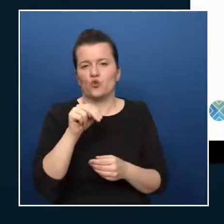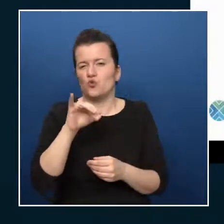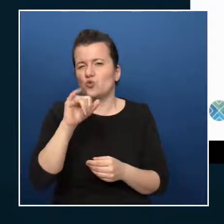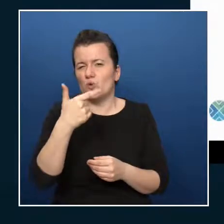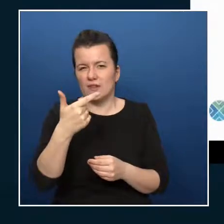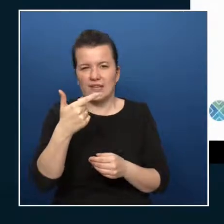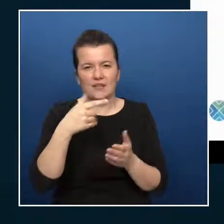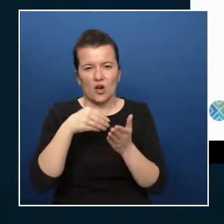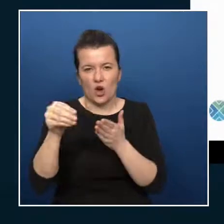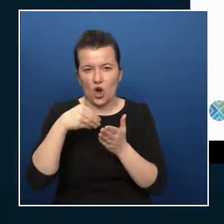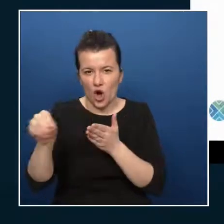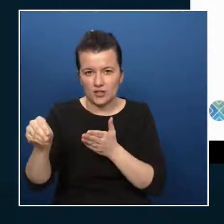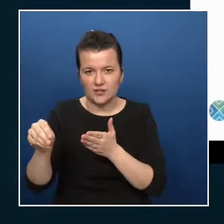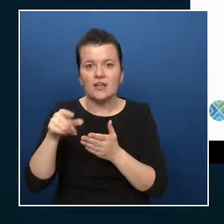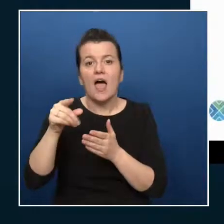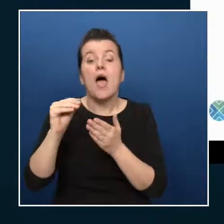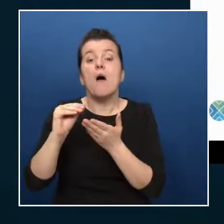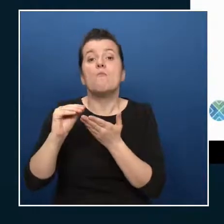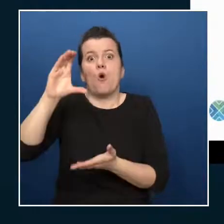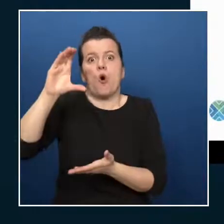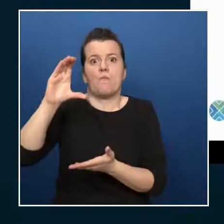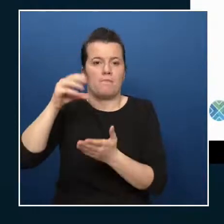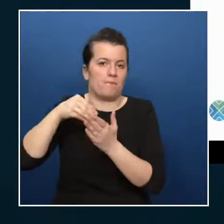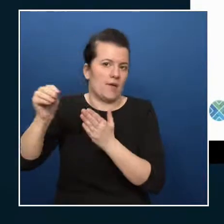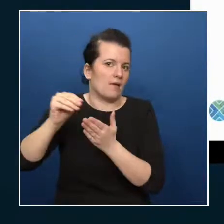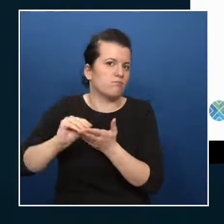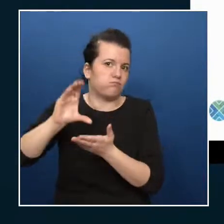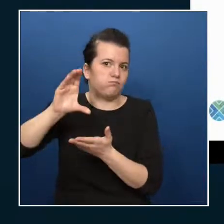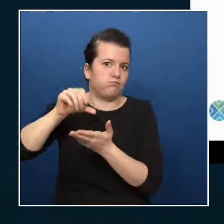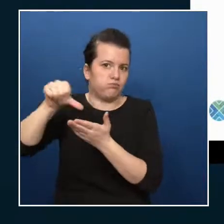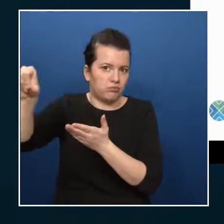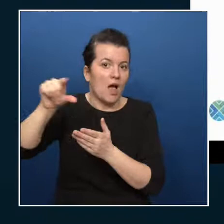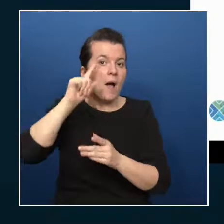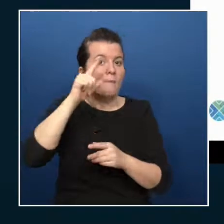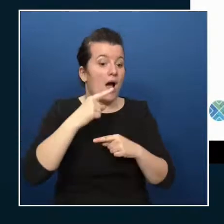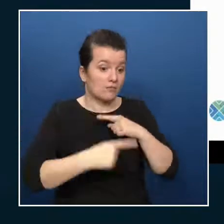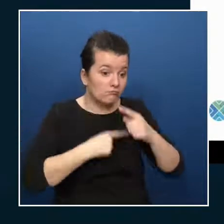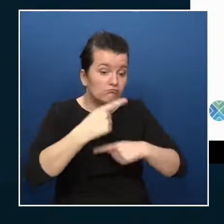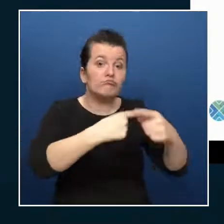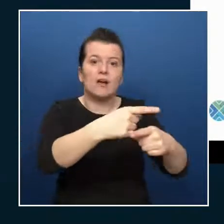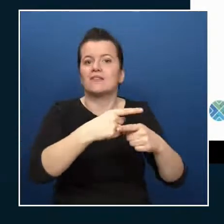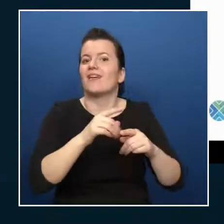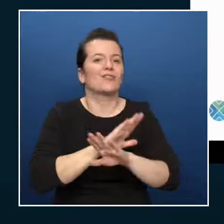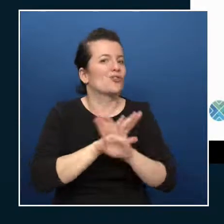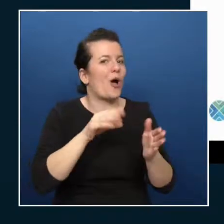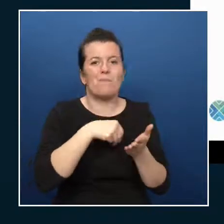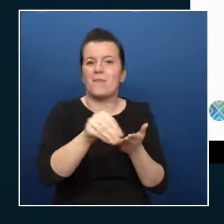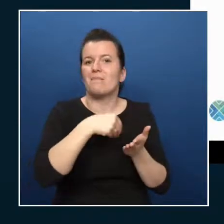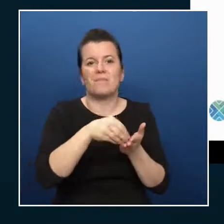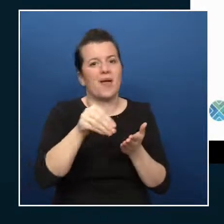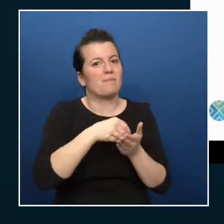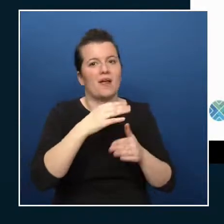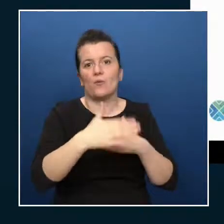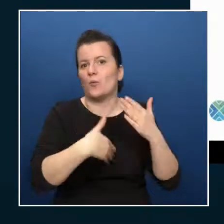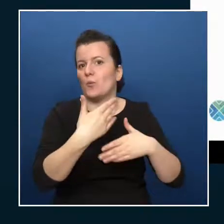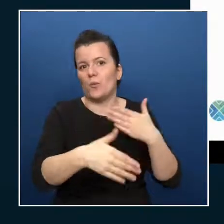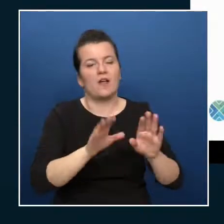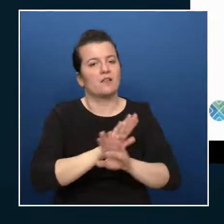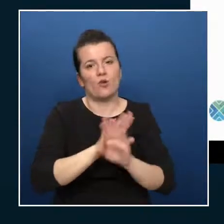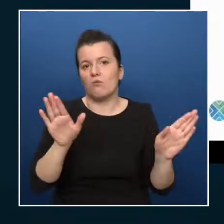services is often higher, they have lower operational costs because you're not managing the underlying